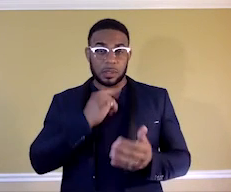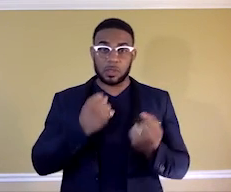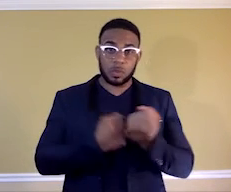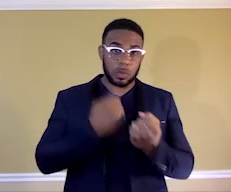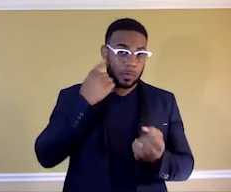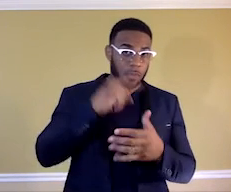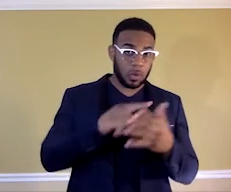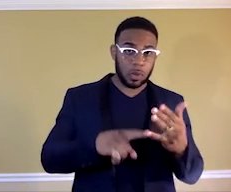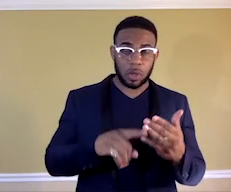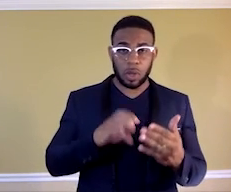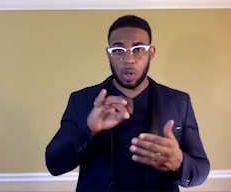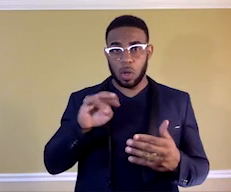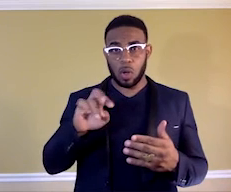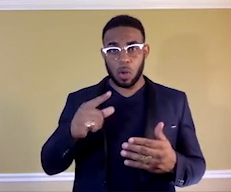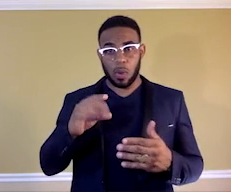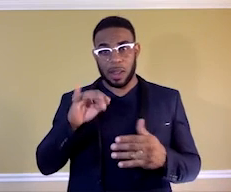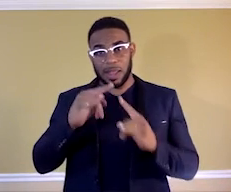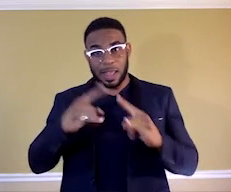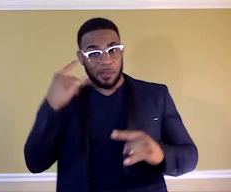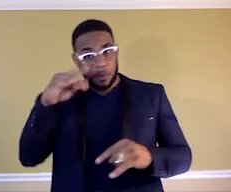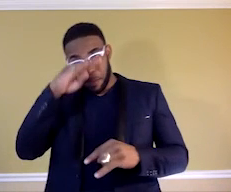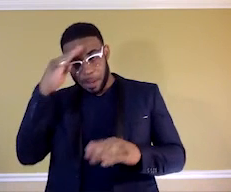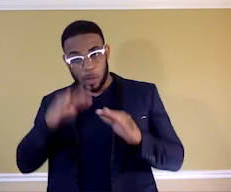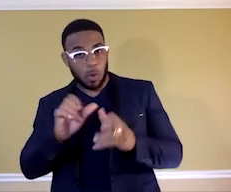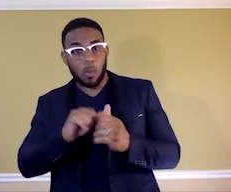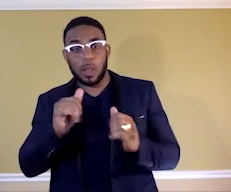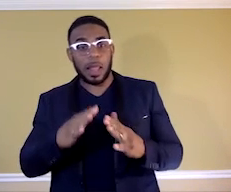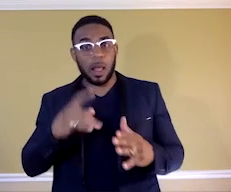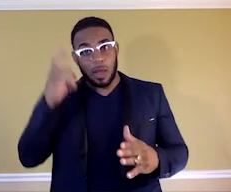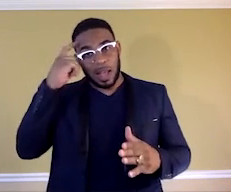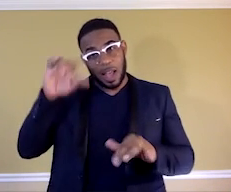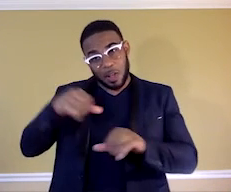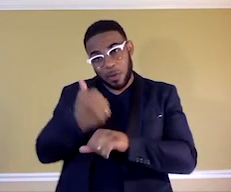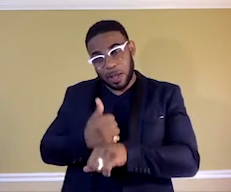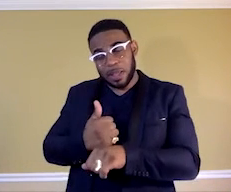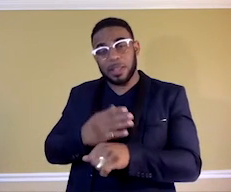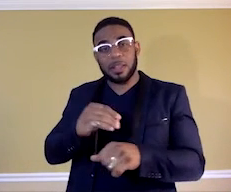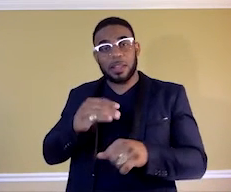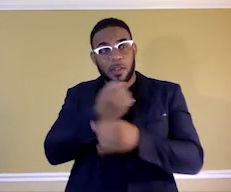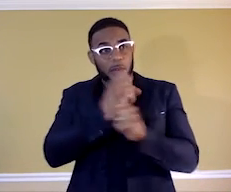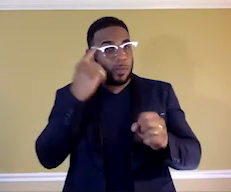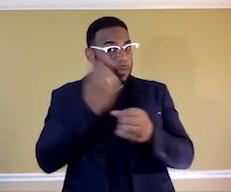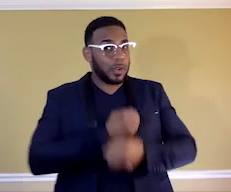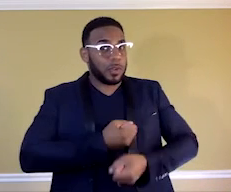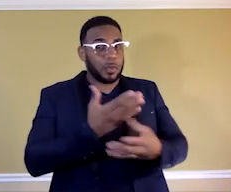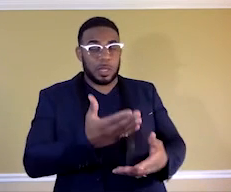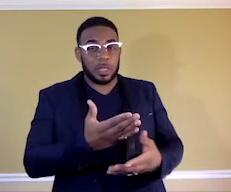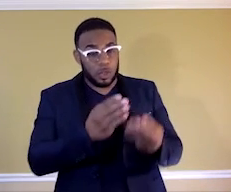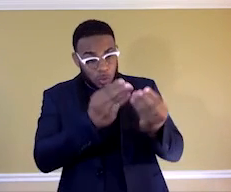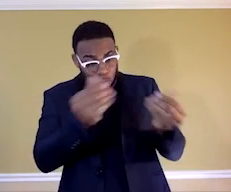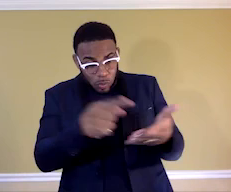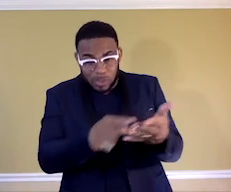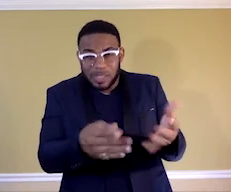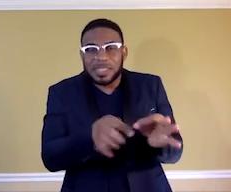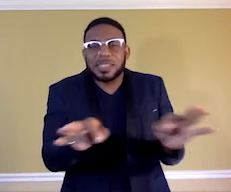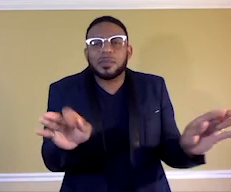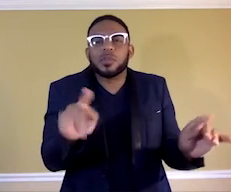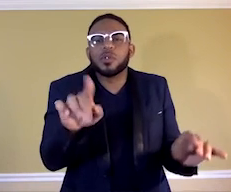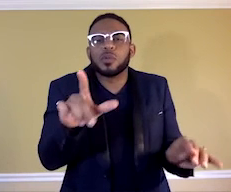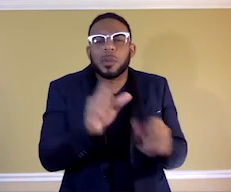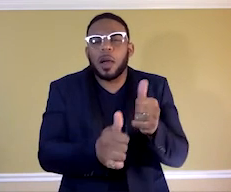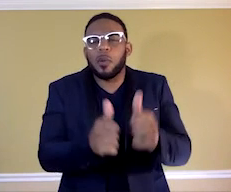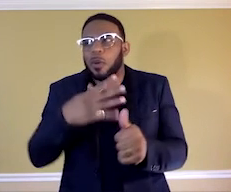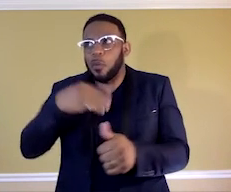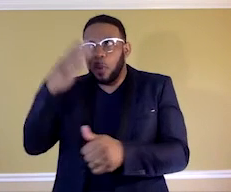support for these coding camps for Black students. Without conscious creation and freedom of expression, these solutions are simply tools by